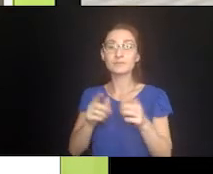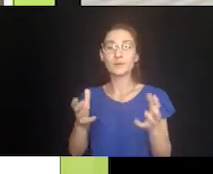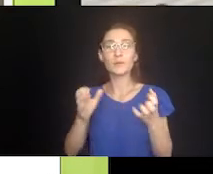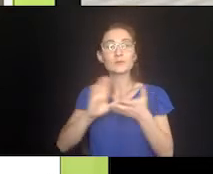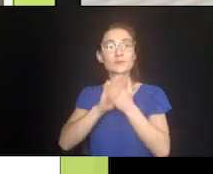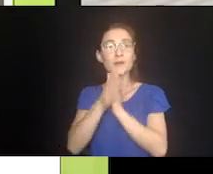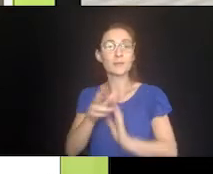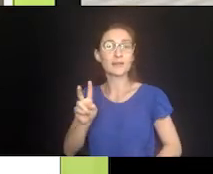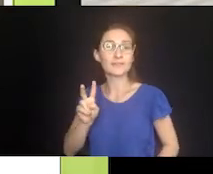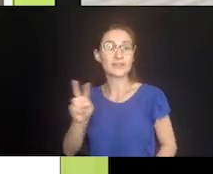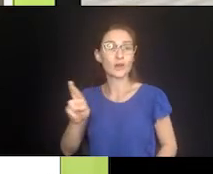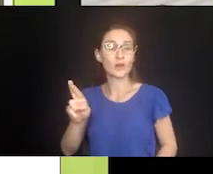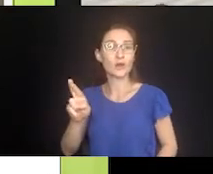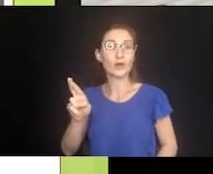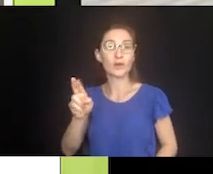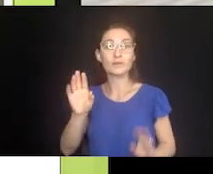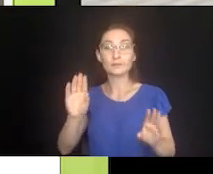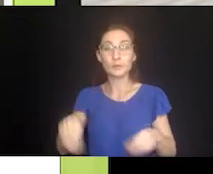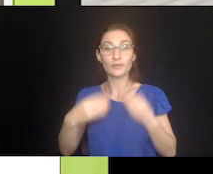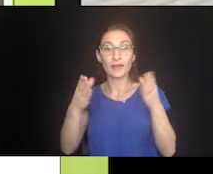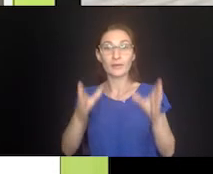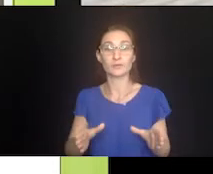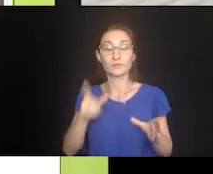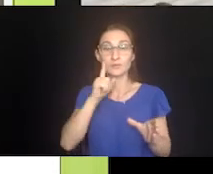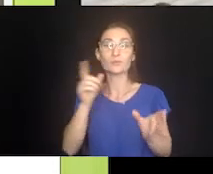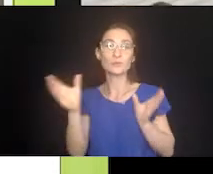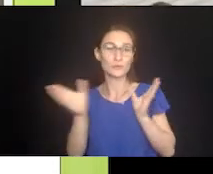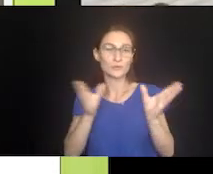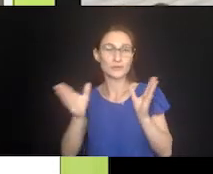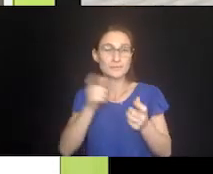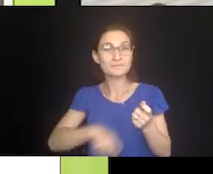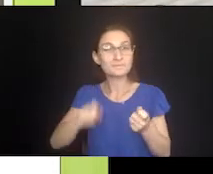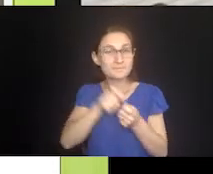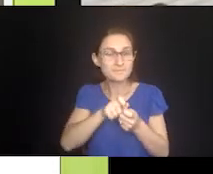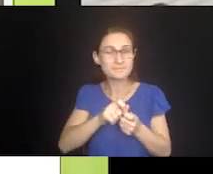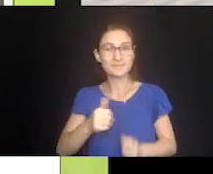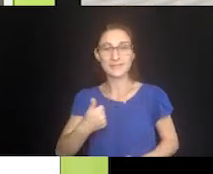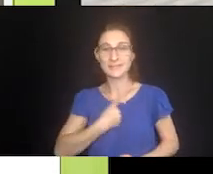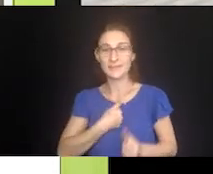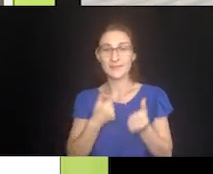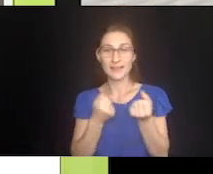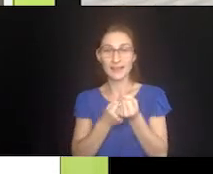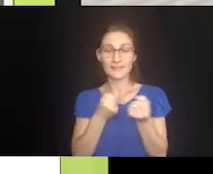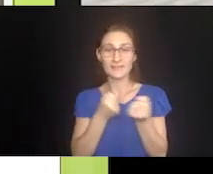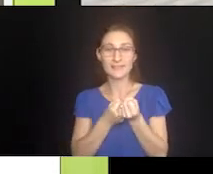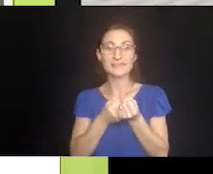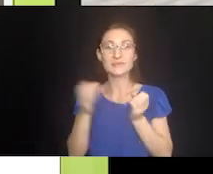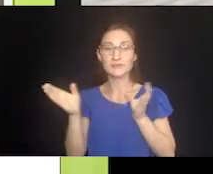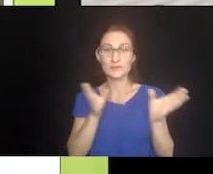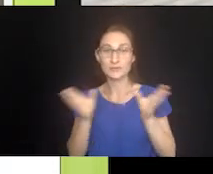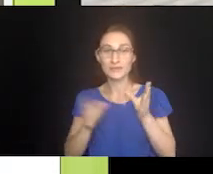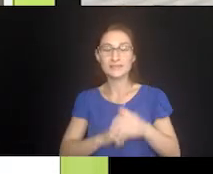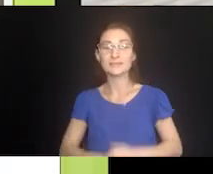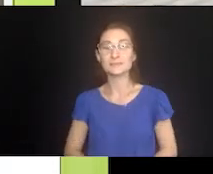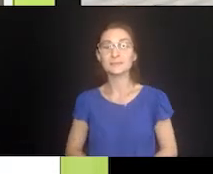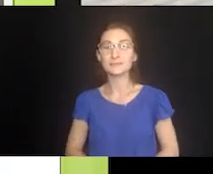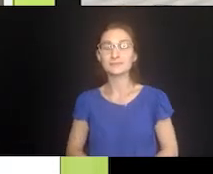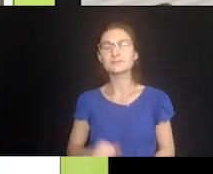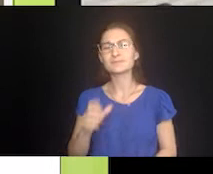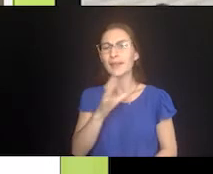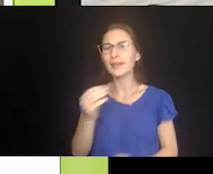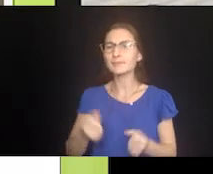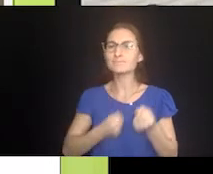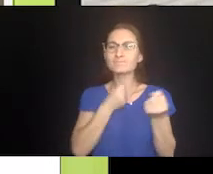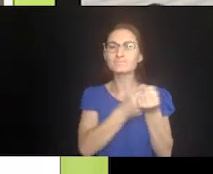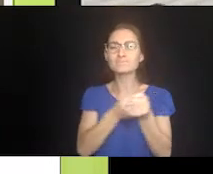also plan to become VR vendors of particular services involving self-advocacy